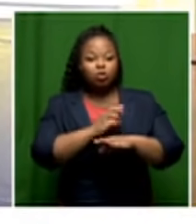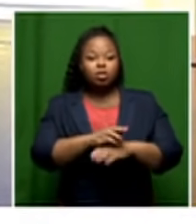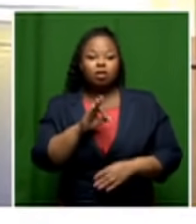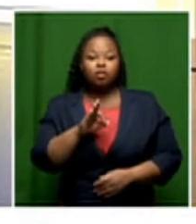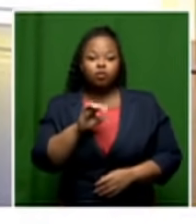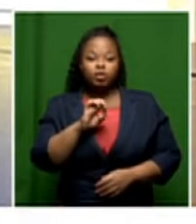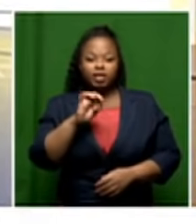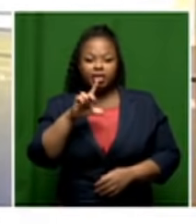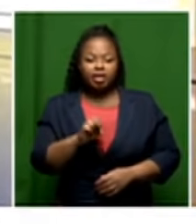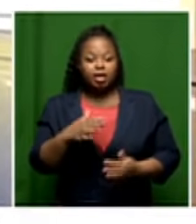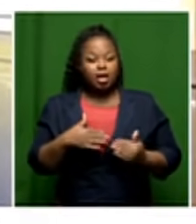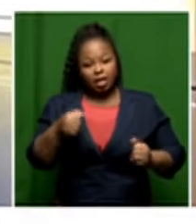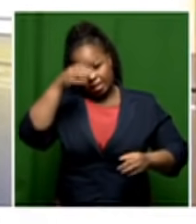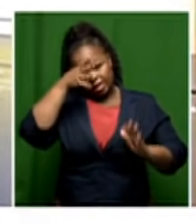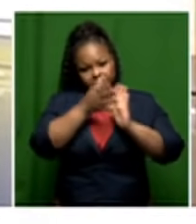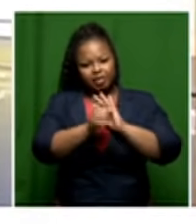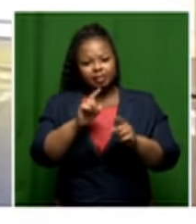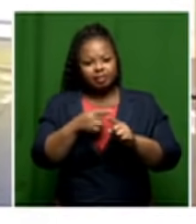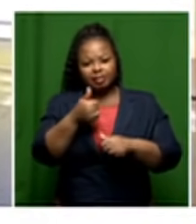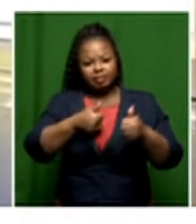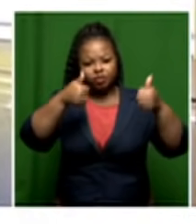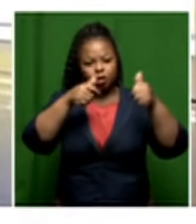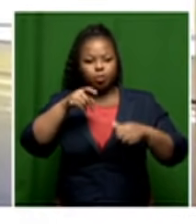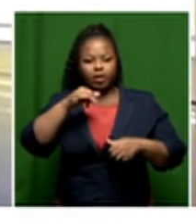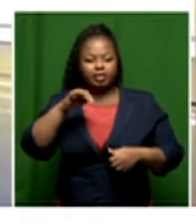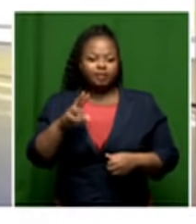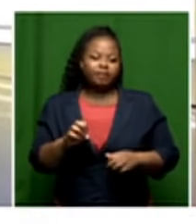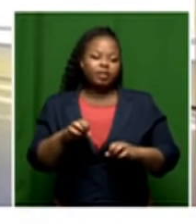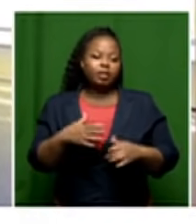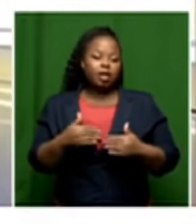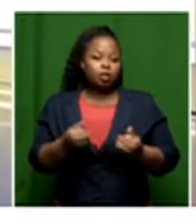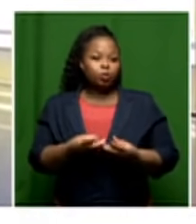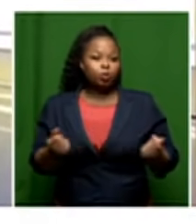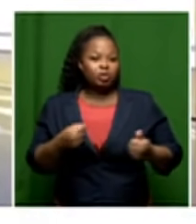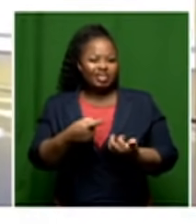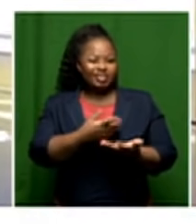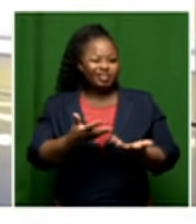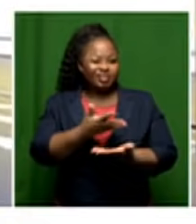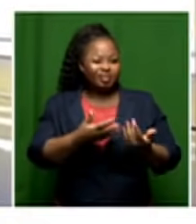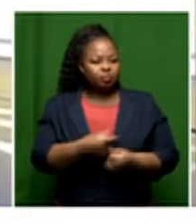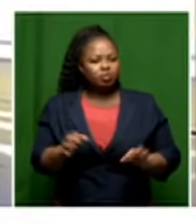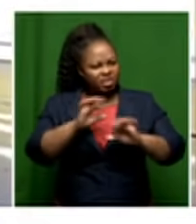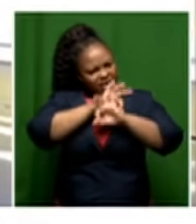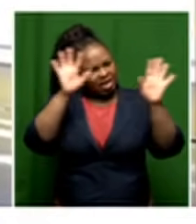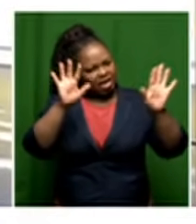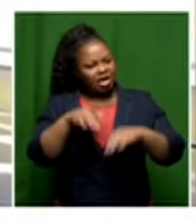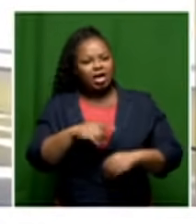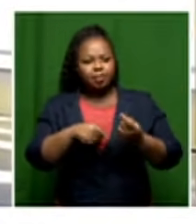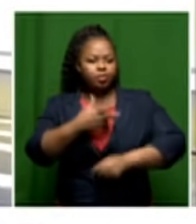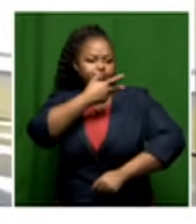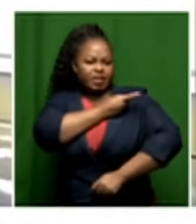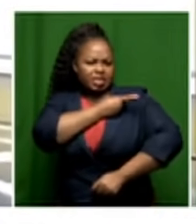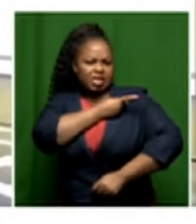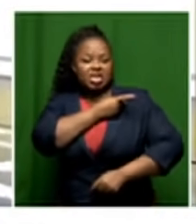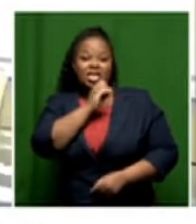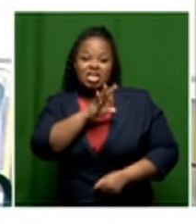Fundile Nyati is a health expert and also Chief Executive of Proactive Health Solutions, talking to us about the importance of being vaccinated